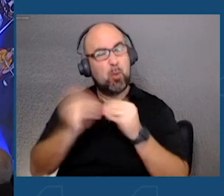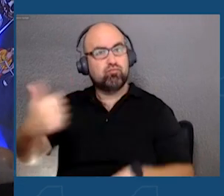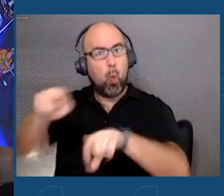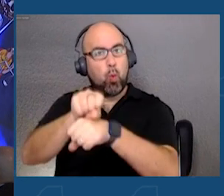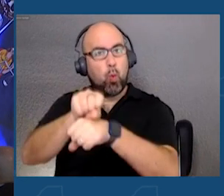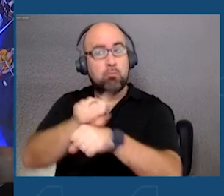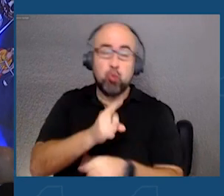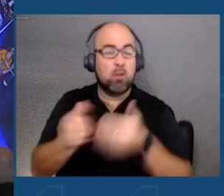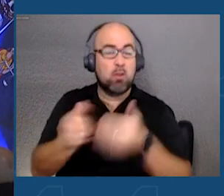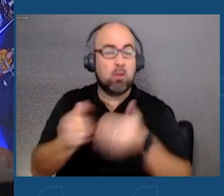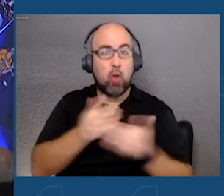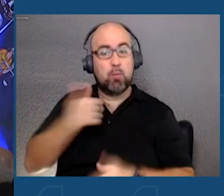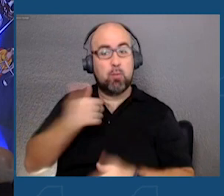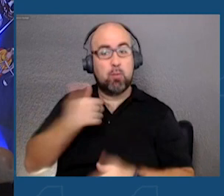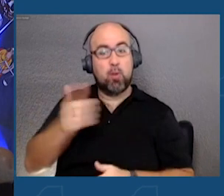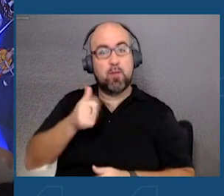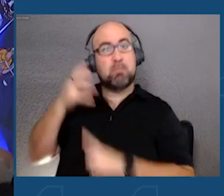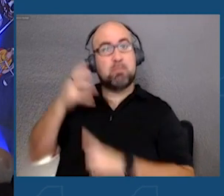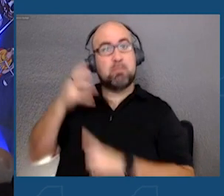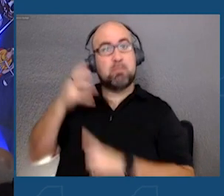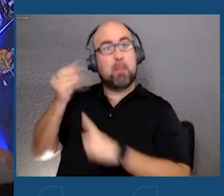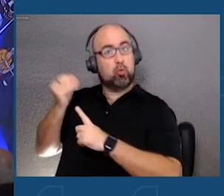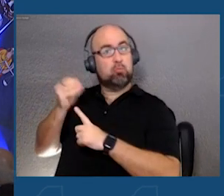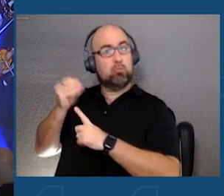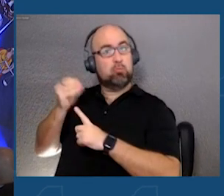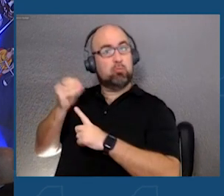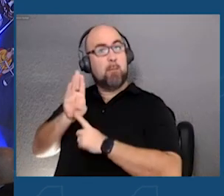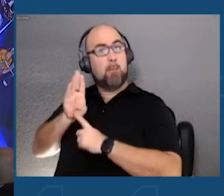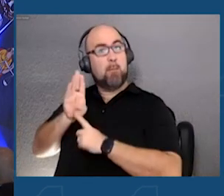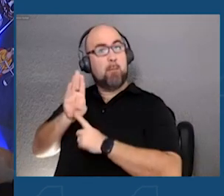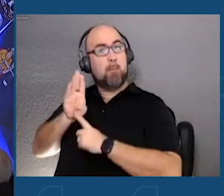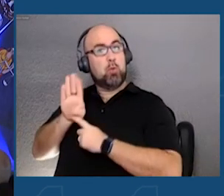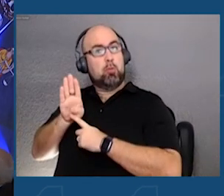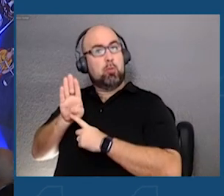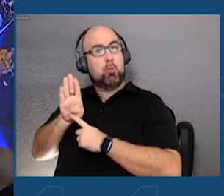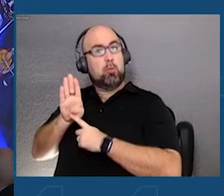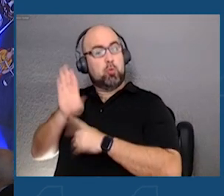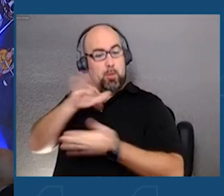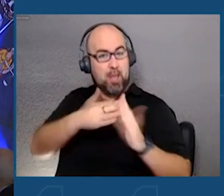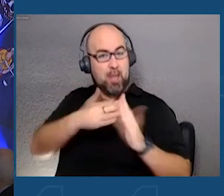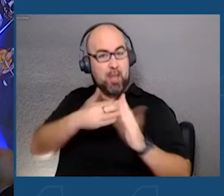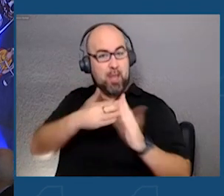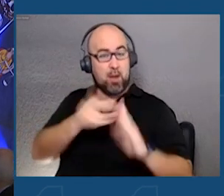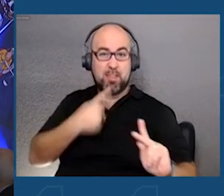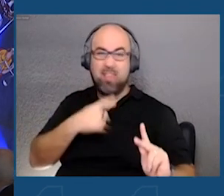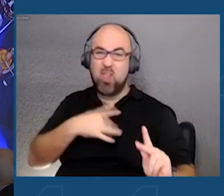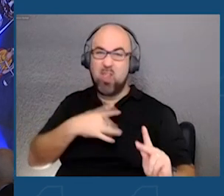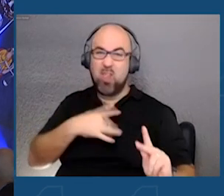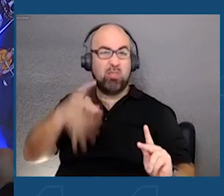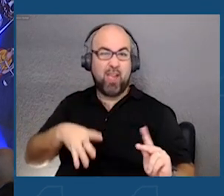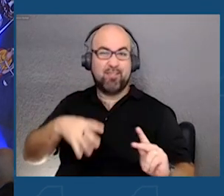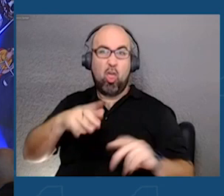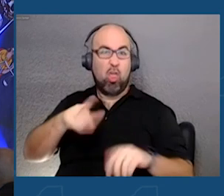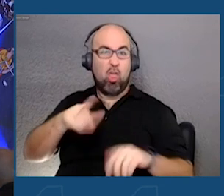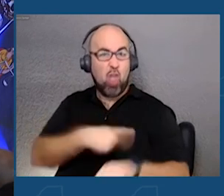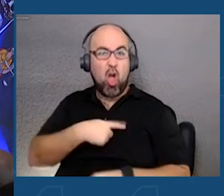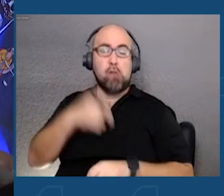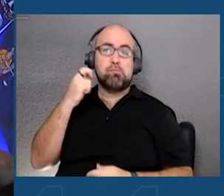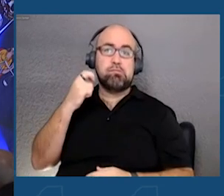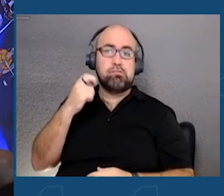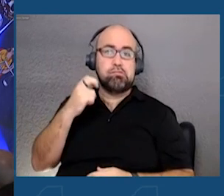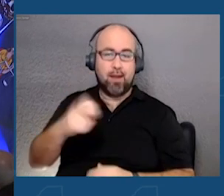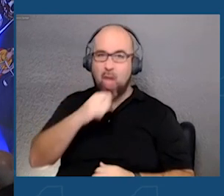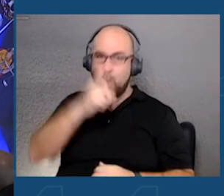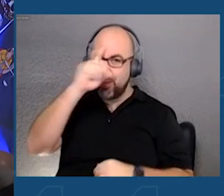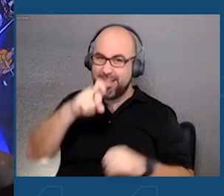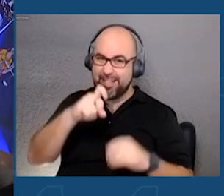don't like long, dreary commutes. I don't know if we needed the data to tell us that, but certainly that's what the data told us. So one, we